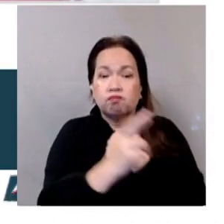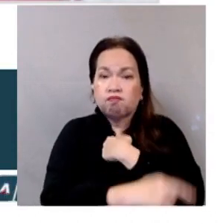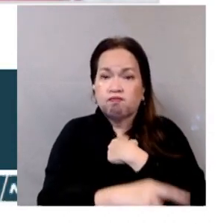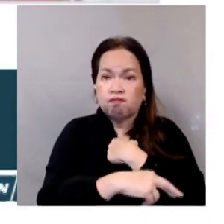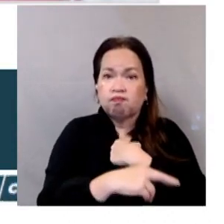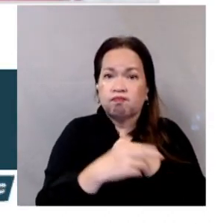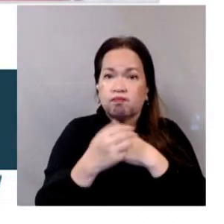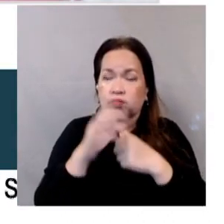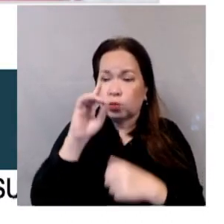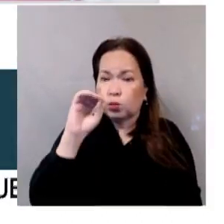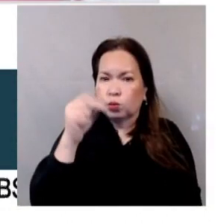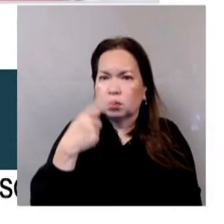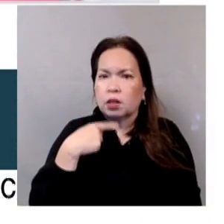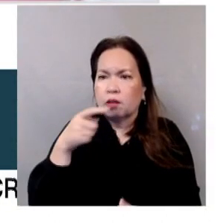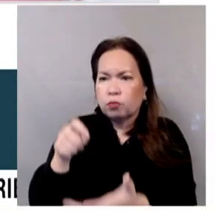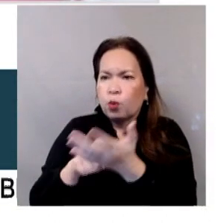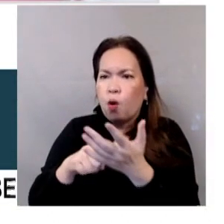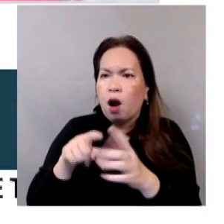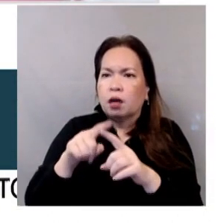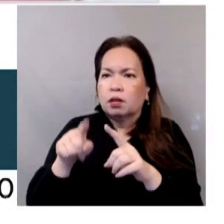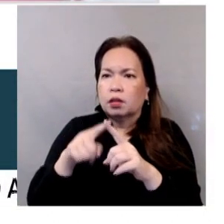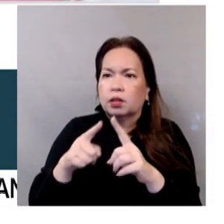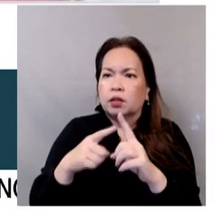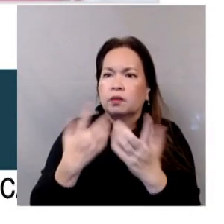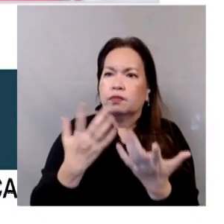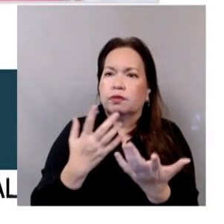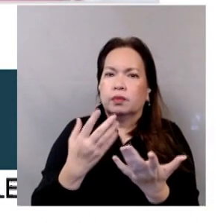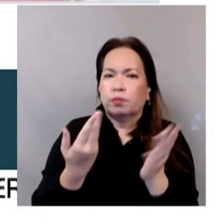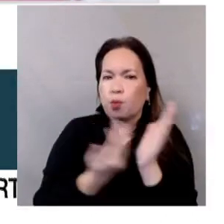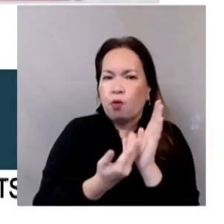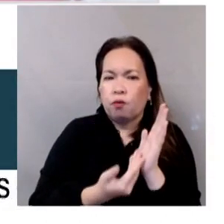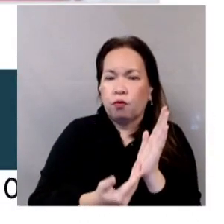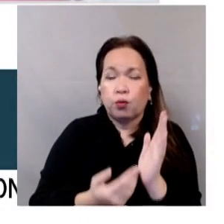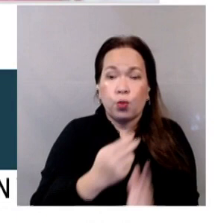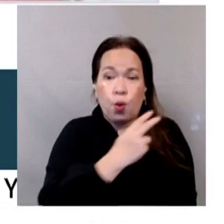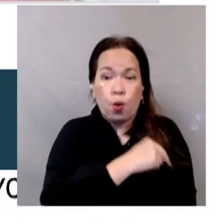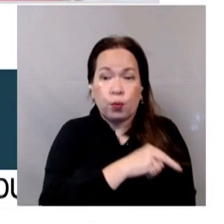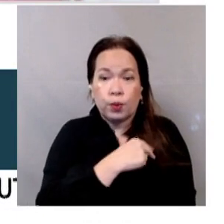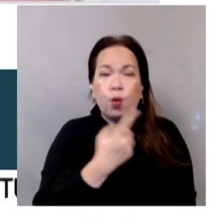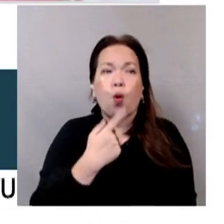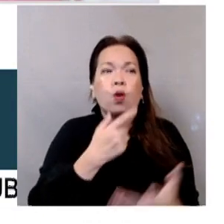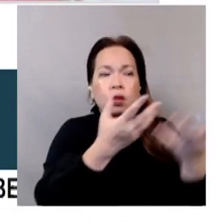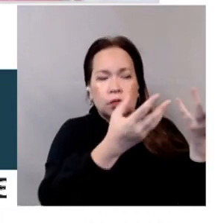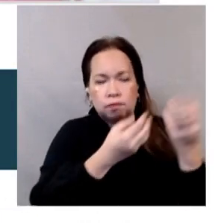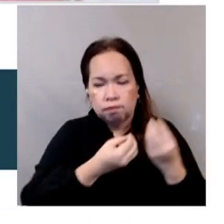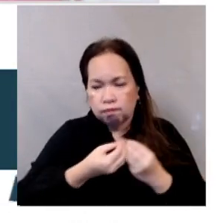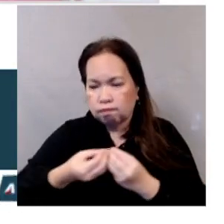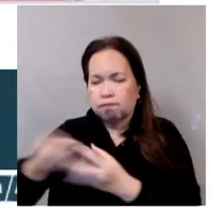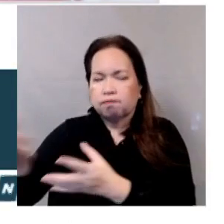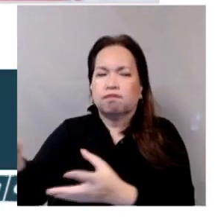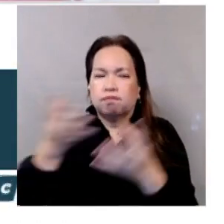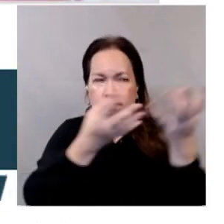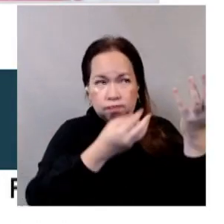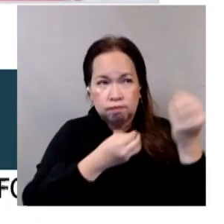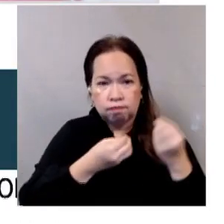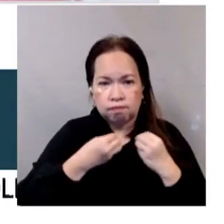different documentation. Ang role po ng hospital yan, parang conduit lang. Tatanggapin nila yung pera, then they will distribute.